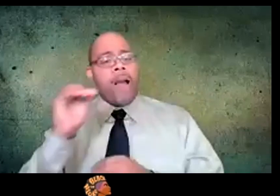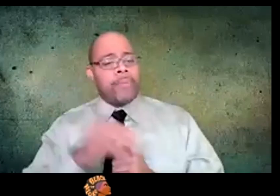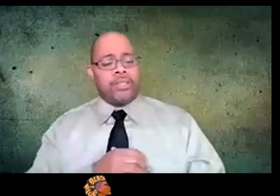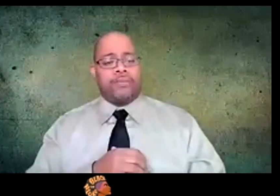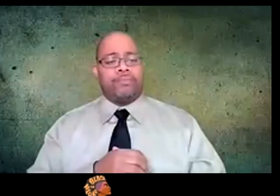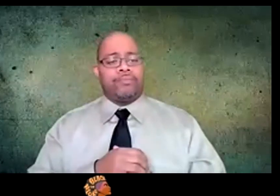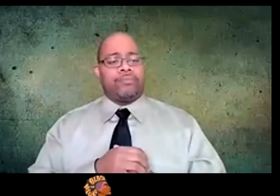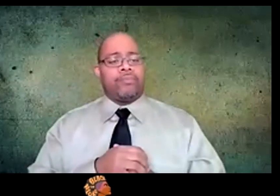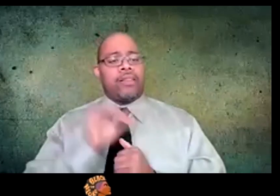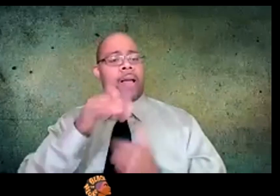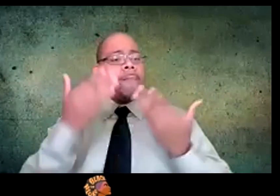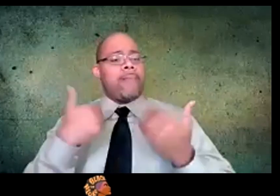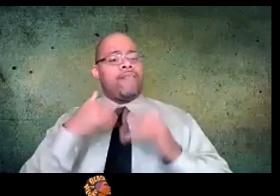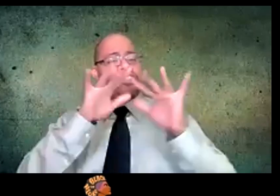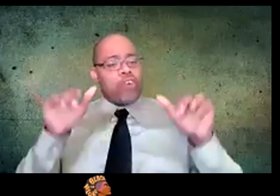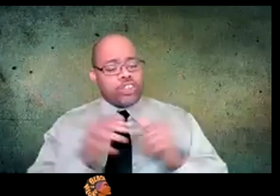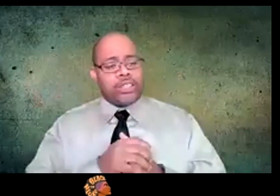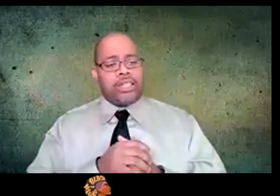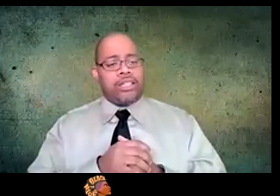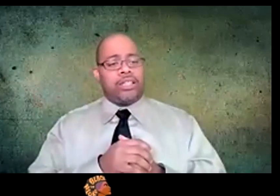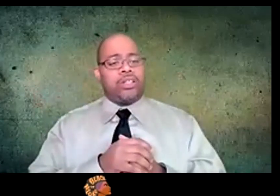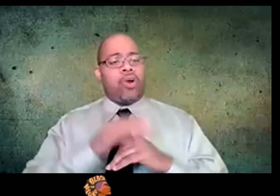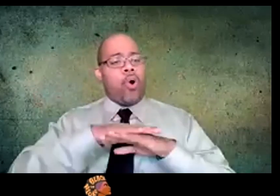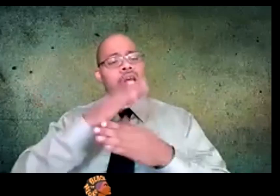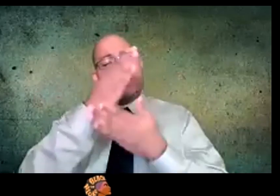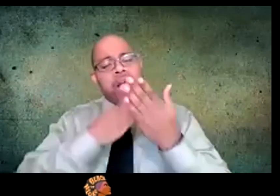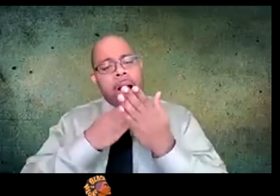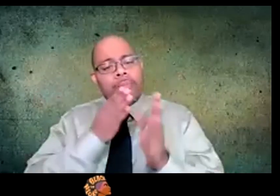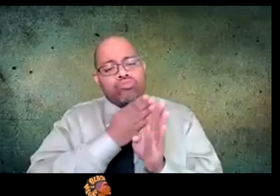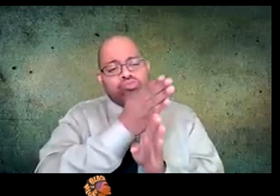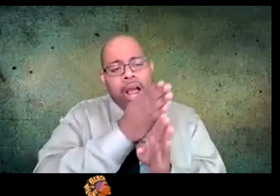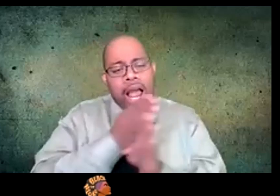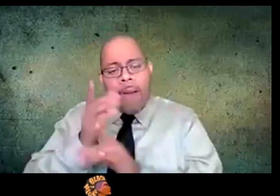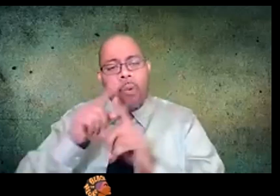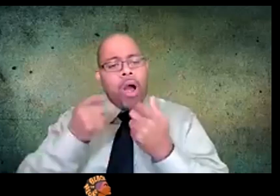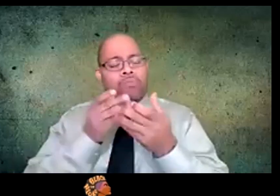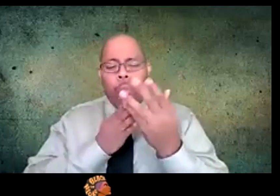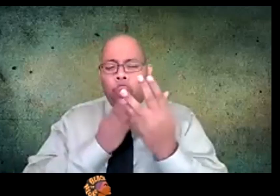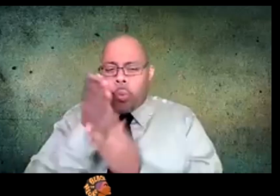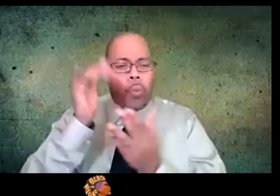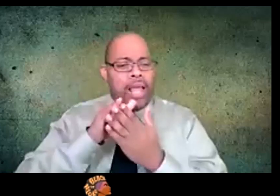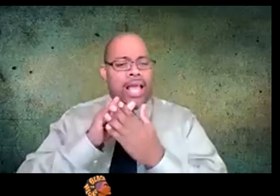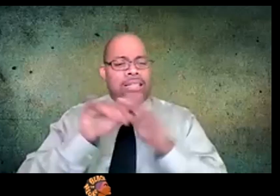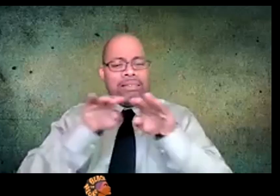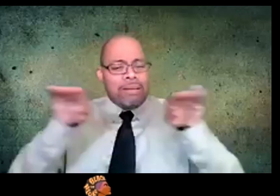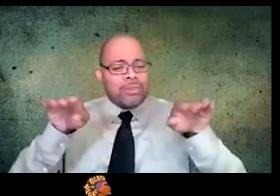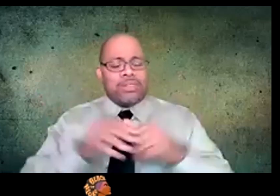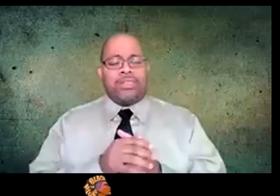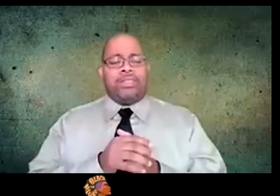that there may be diversity along certain tracks. Well, we want to break through that ceiling